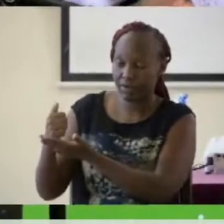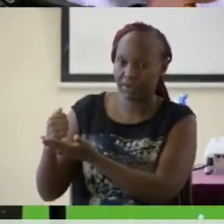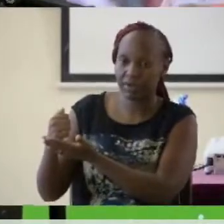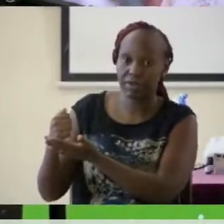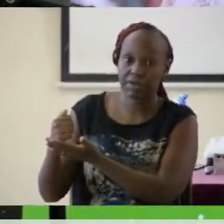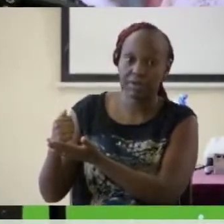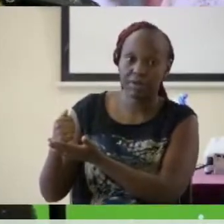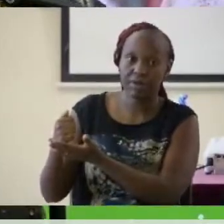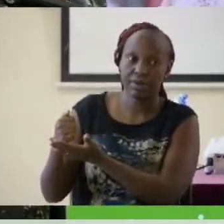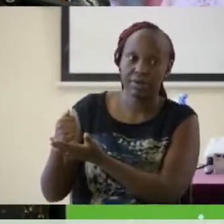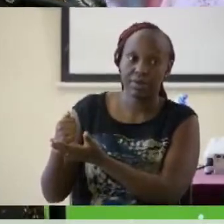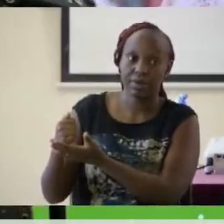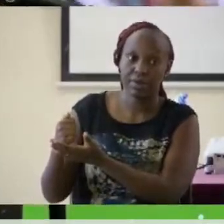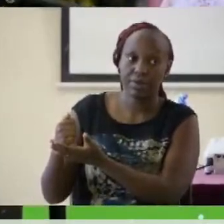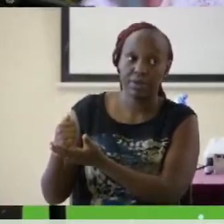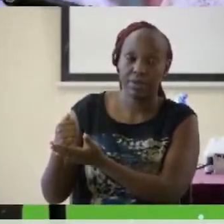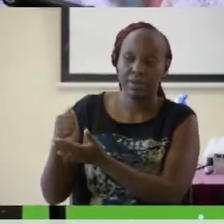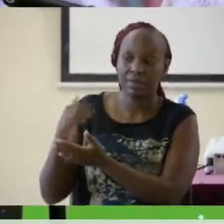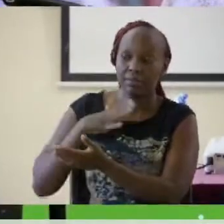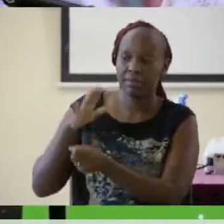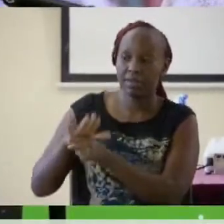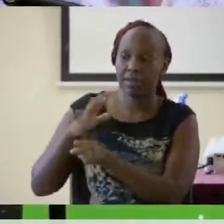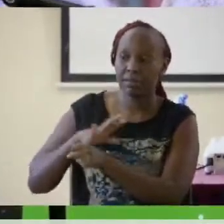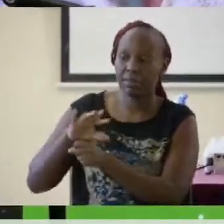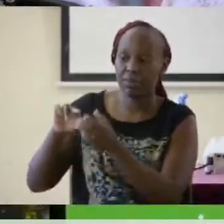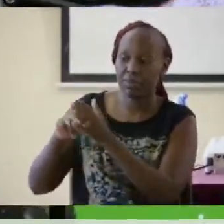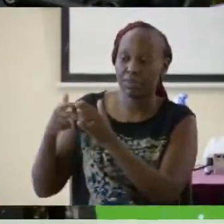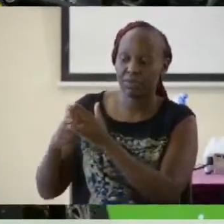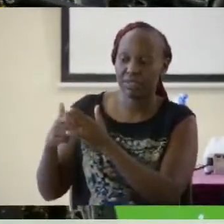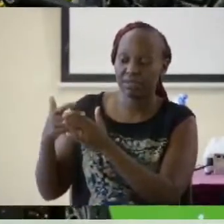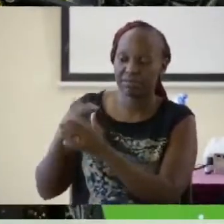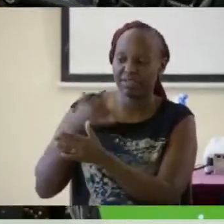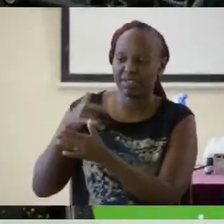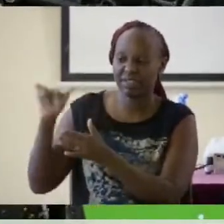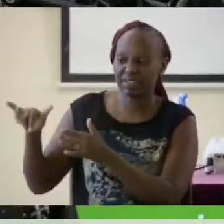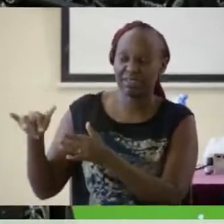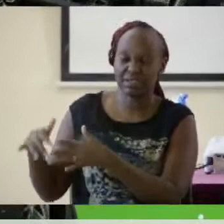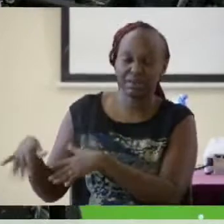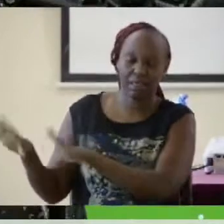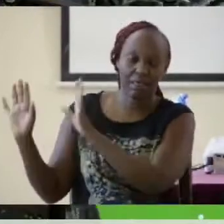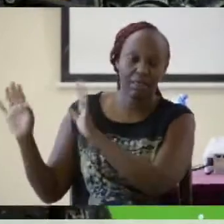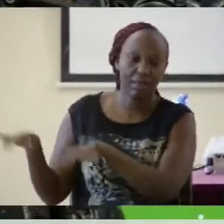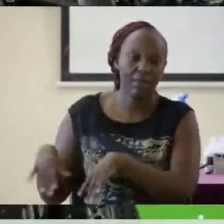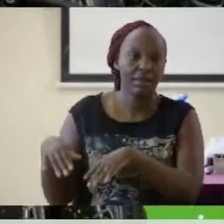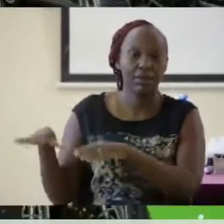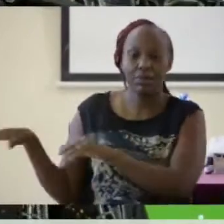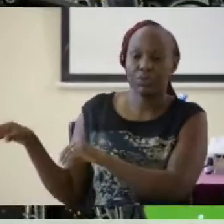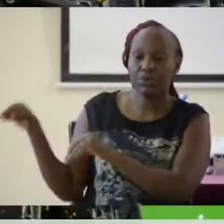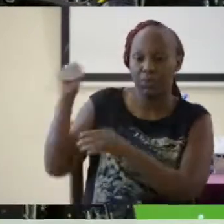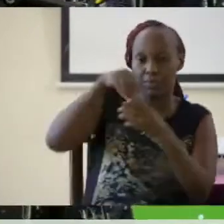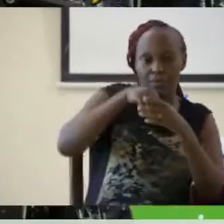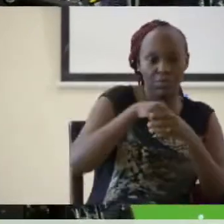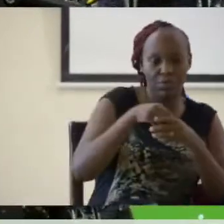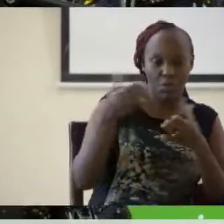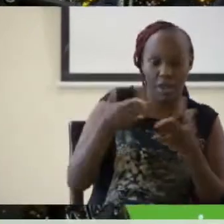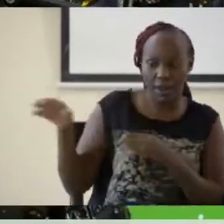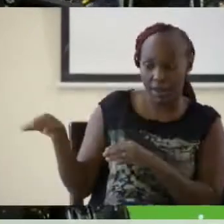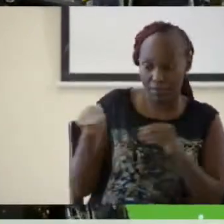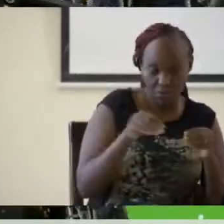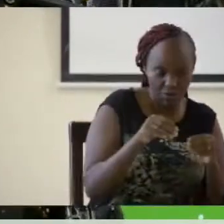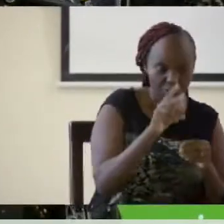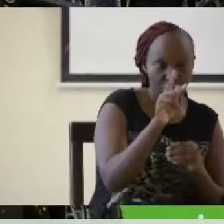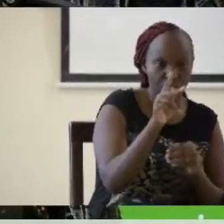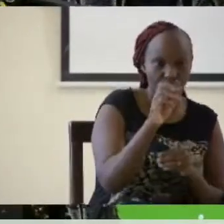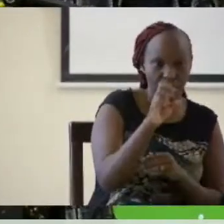that project sexy. I continued it in Kelin. That's how it moved into Kelin.